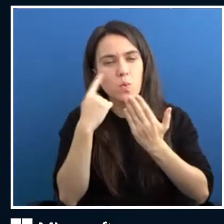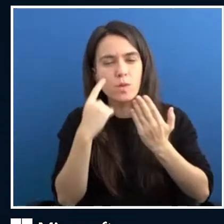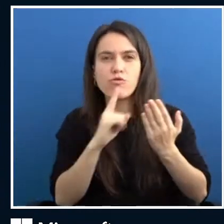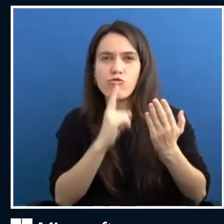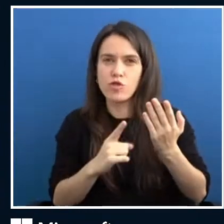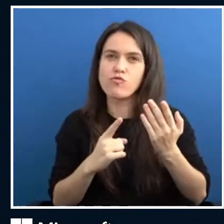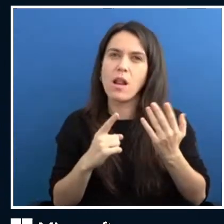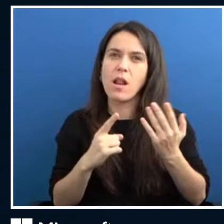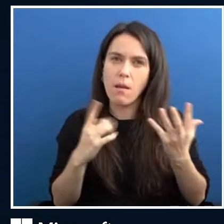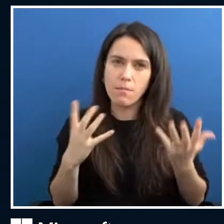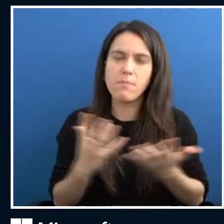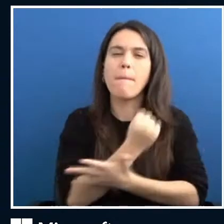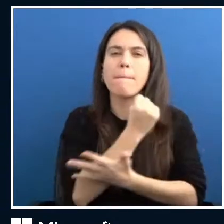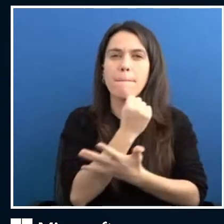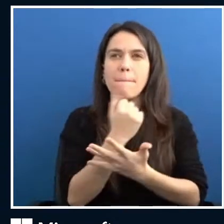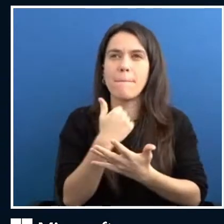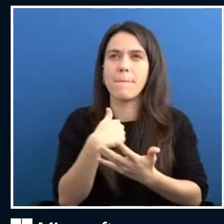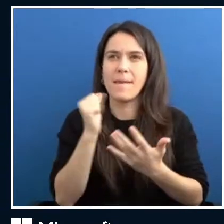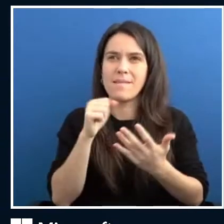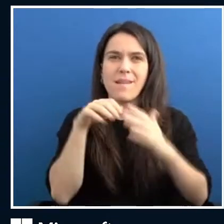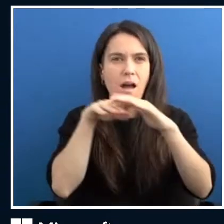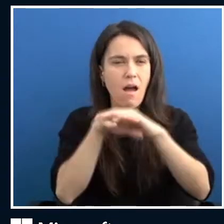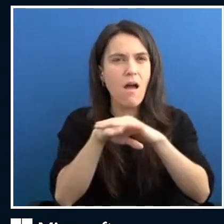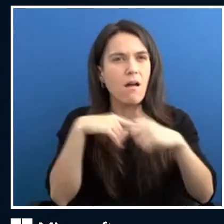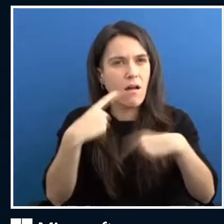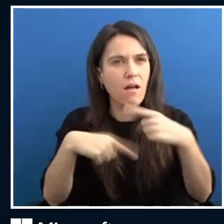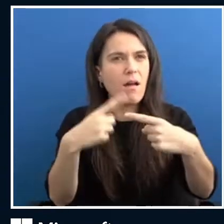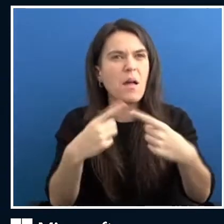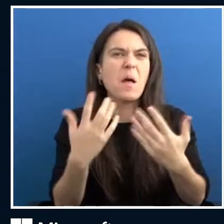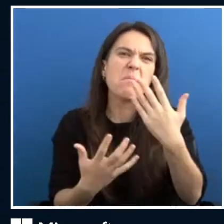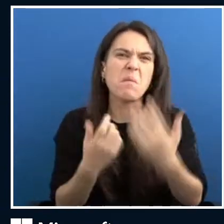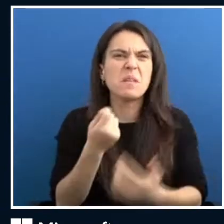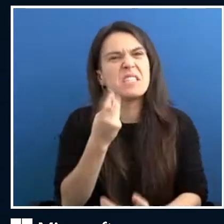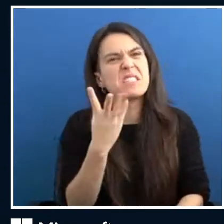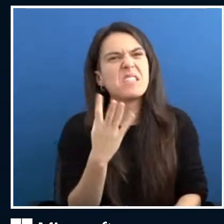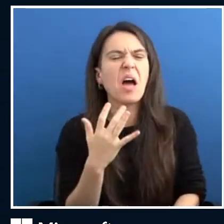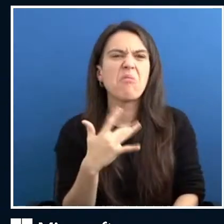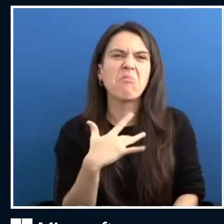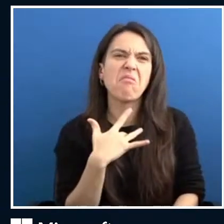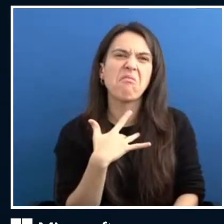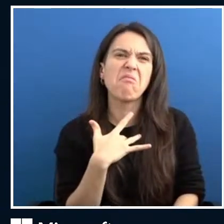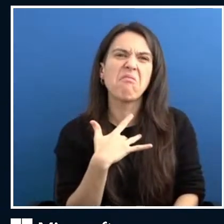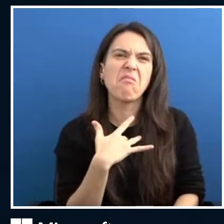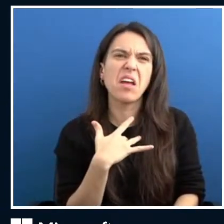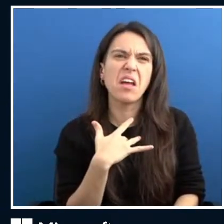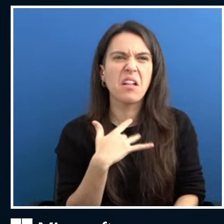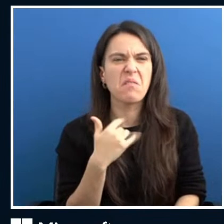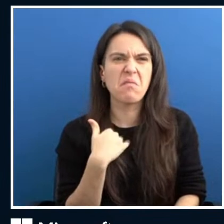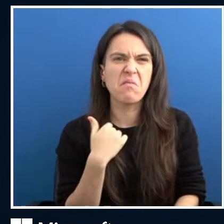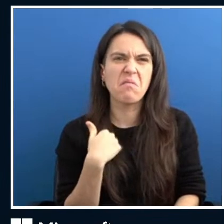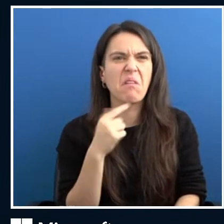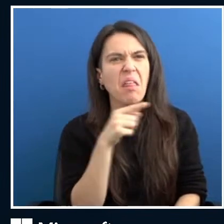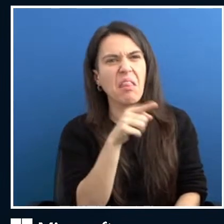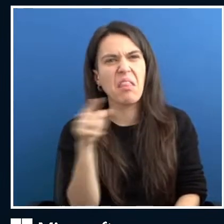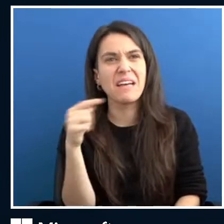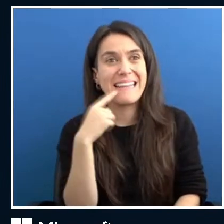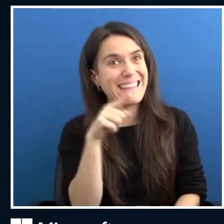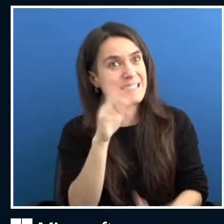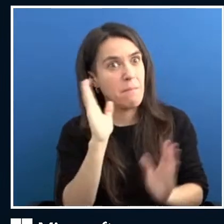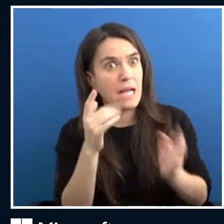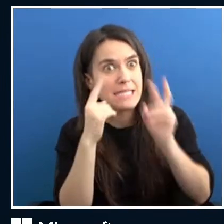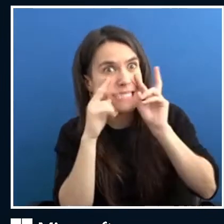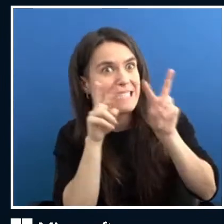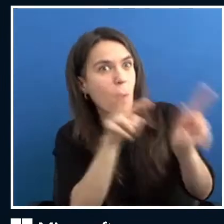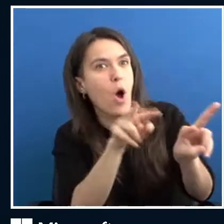a whole bunch of new things, which sometimes we may not have thought, but we can point to people that this is where they need to look into it, and